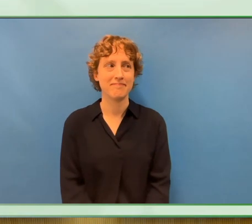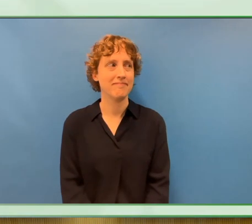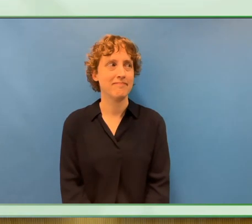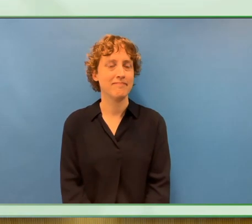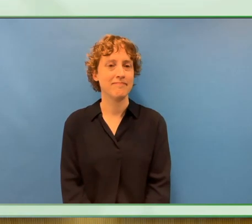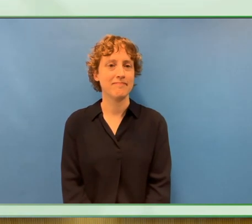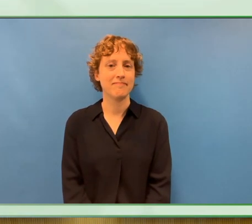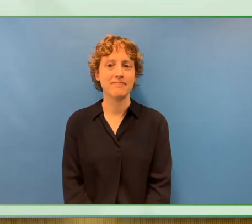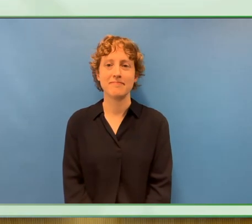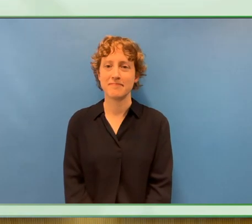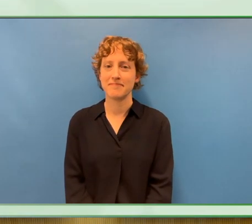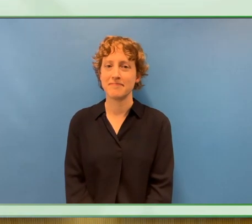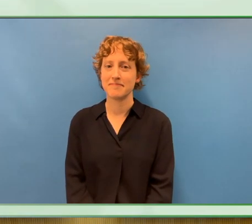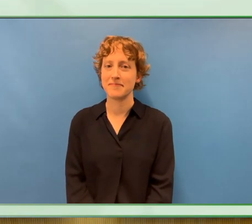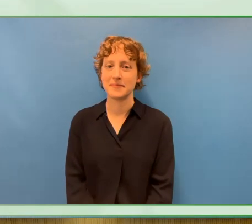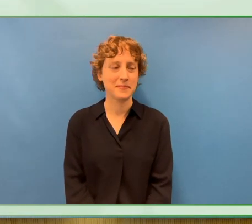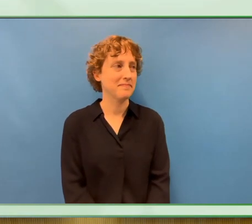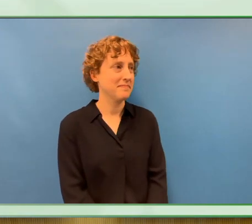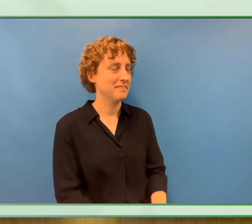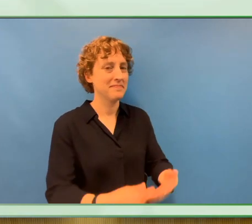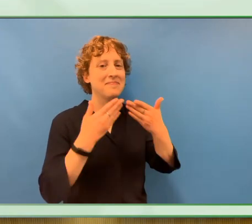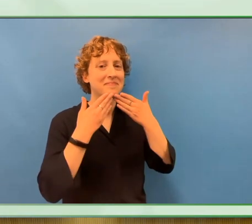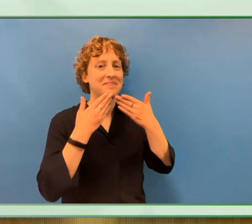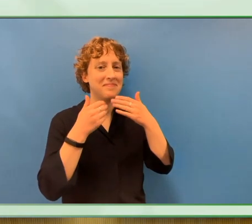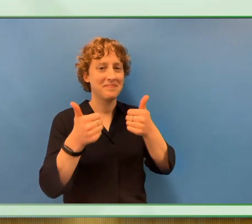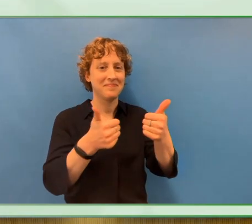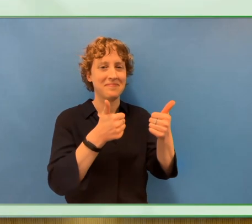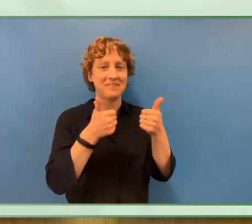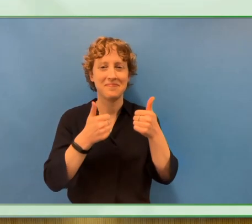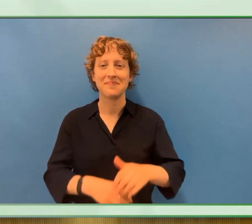Thank you, everybody. Much appreciated.